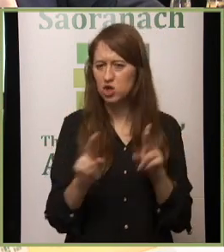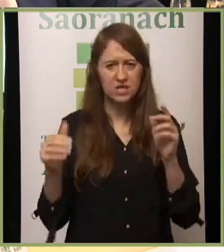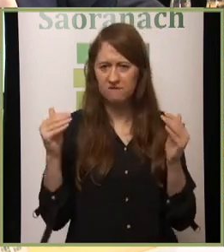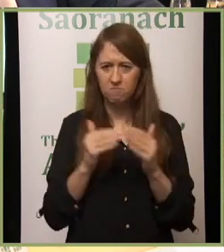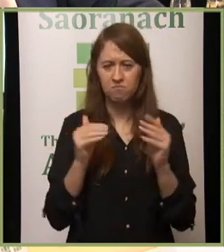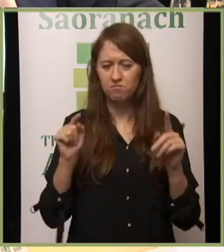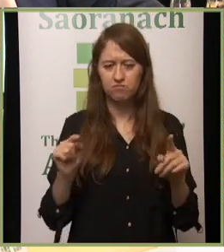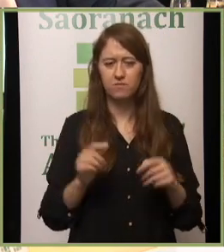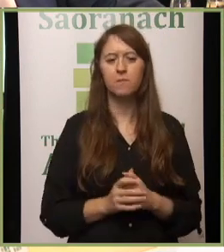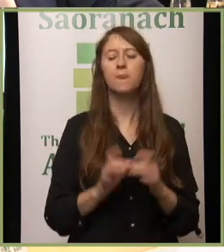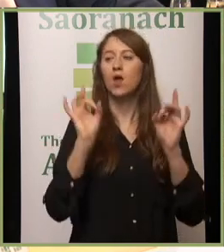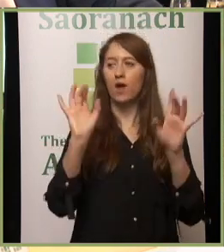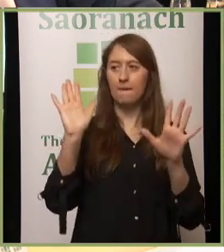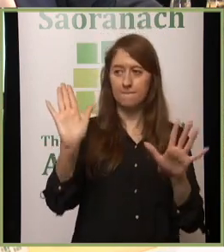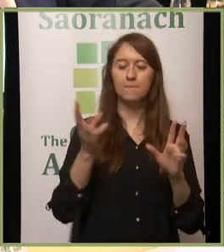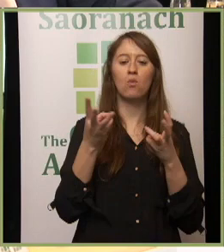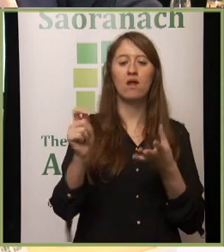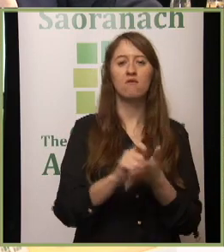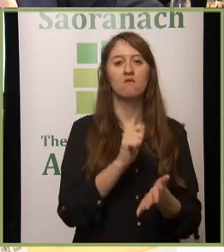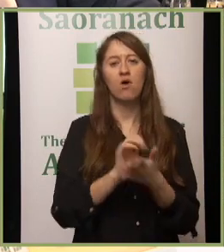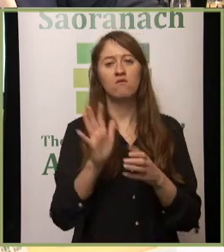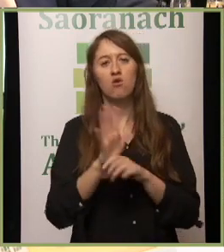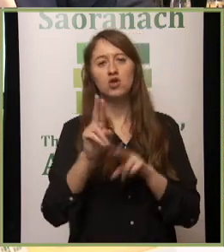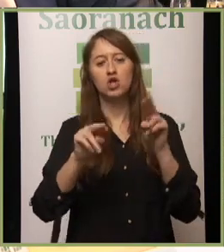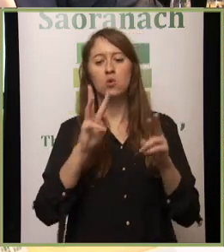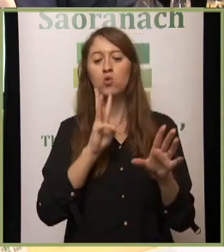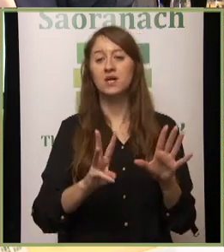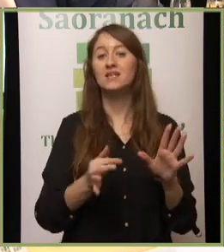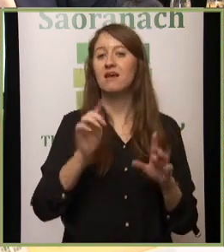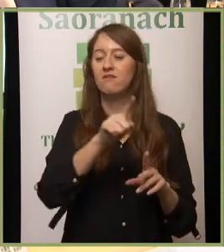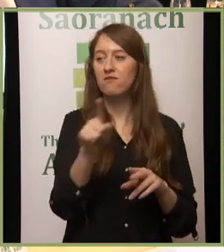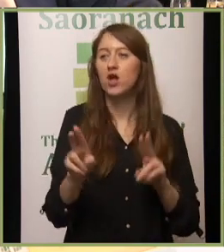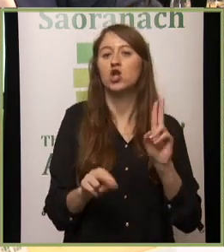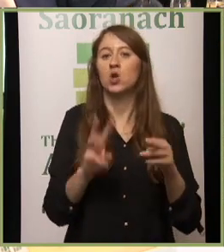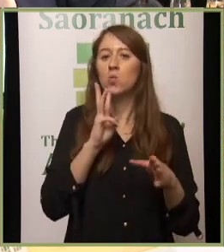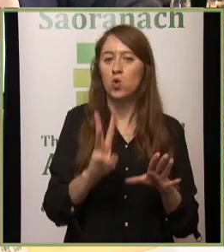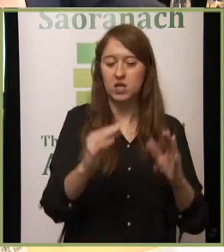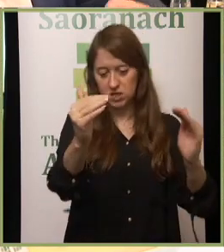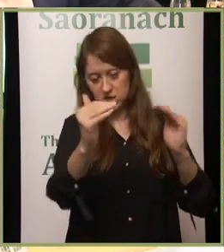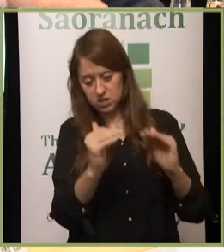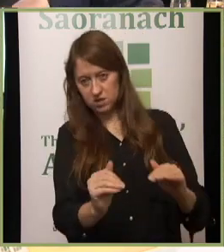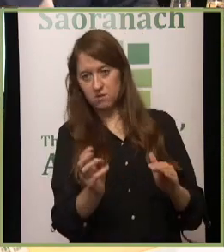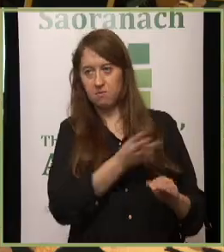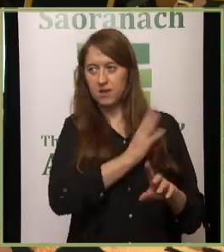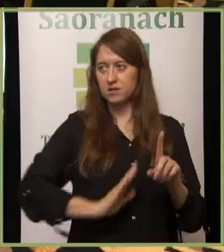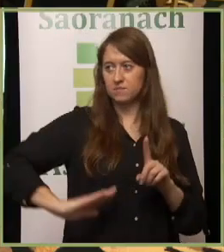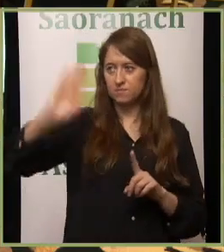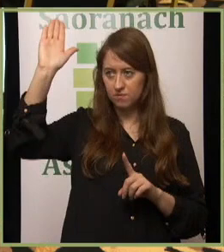No. Well, okay. So let's vote on all those in favour of the new wording underneath. Please raise your